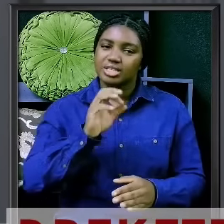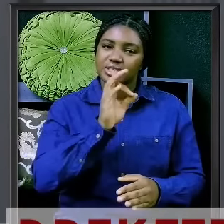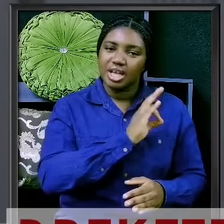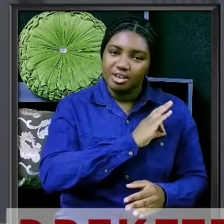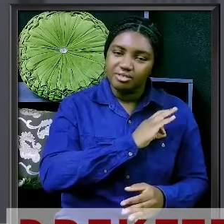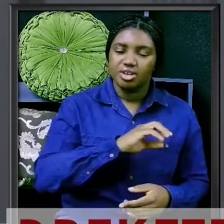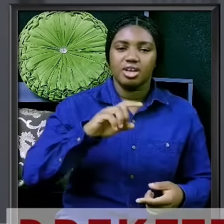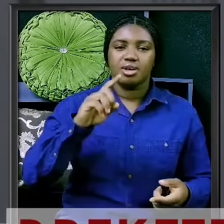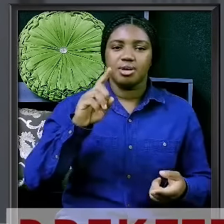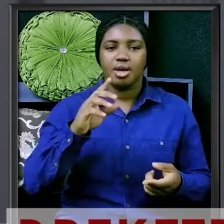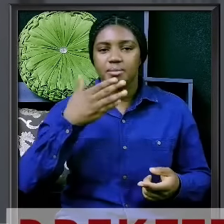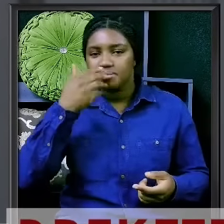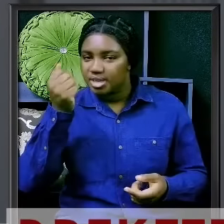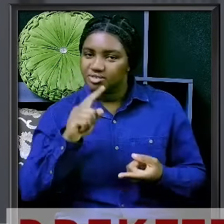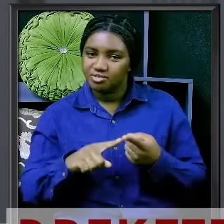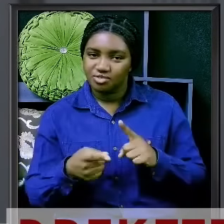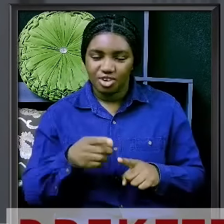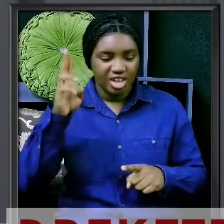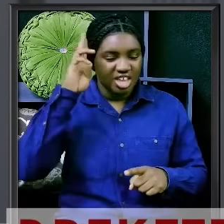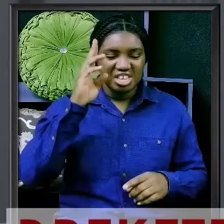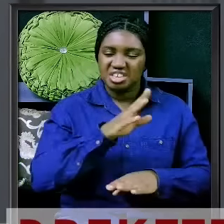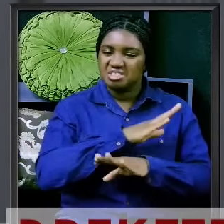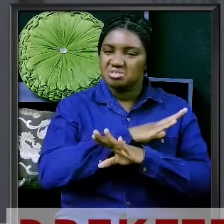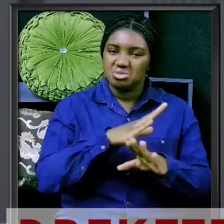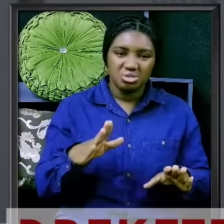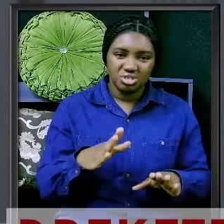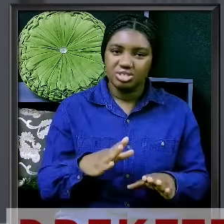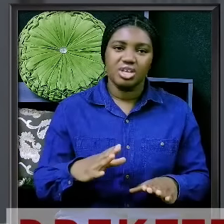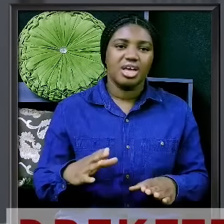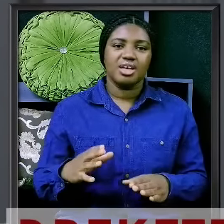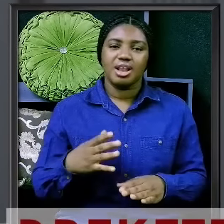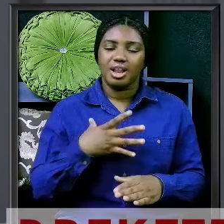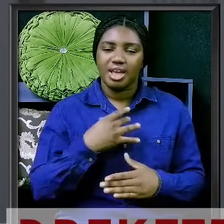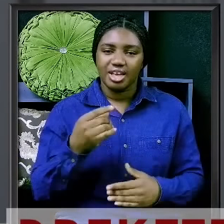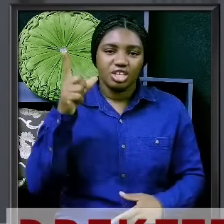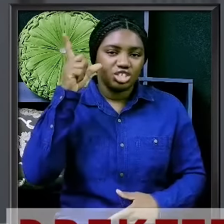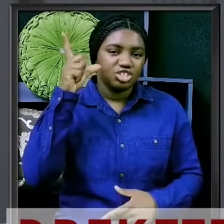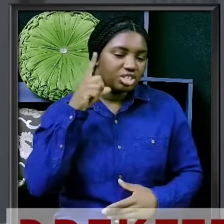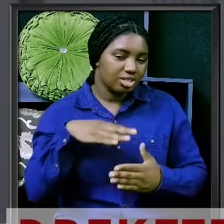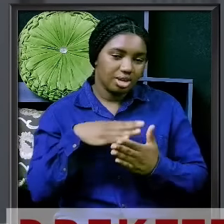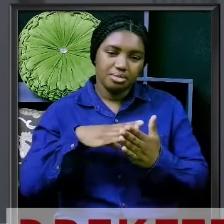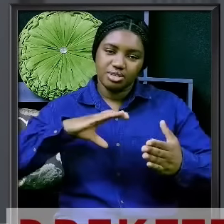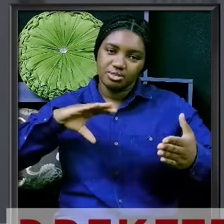friend, he does not tolerate gender-based violence.